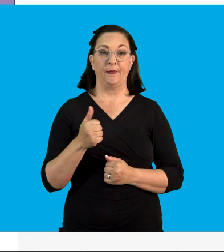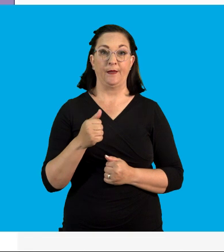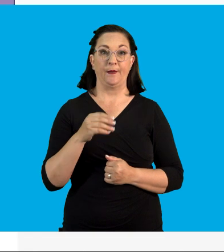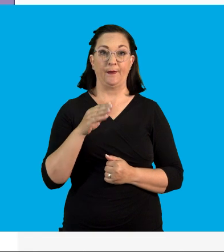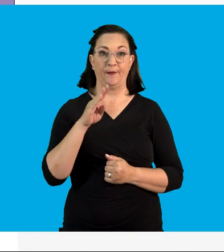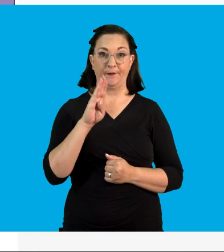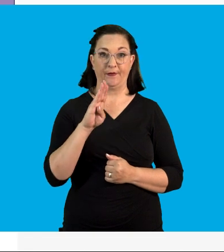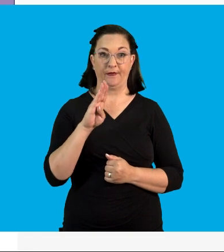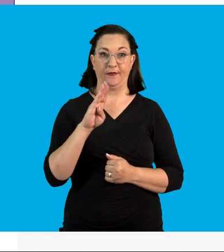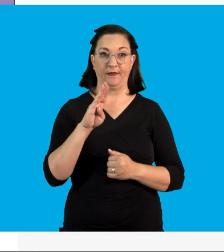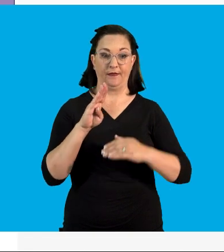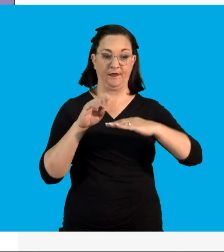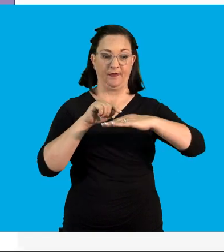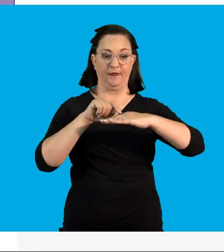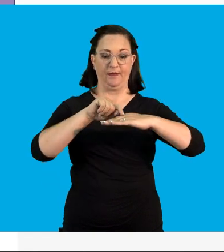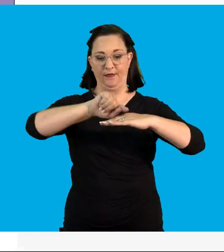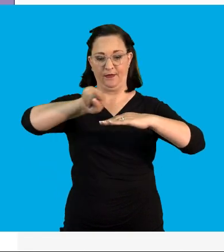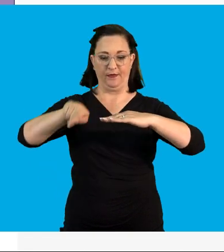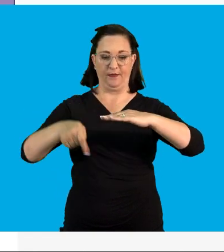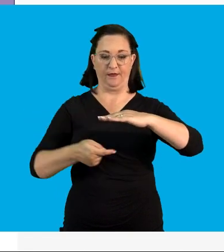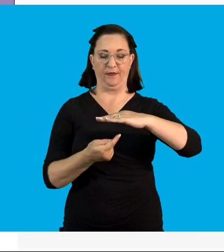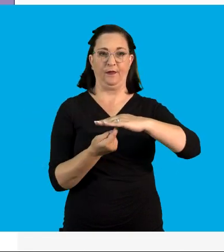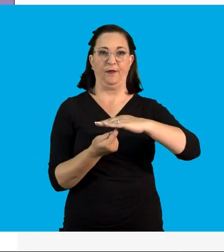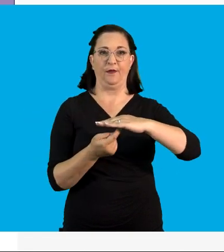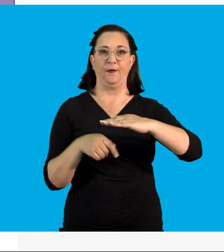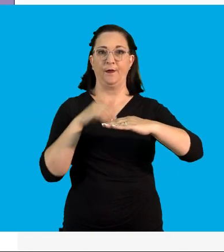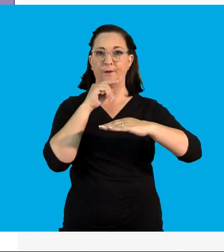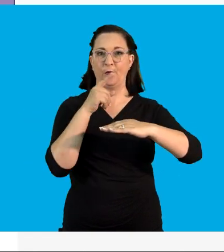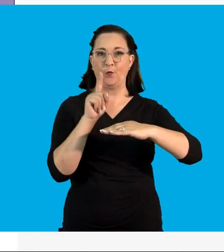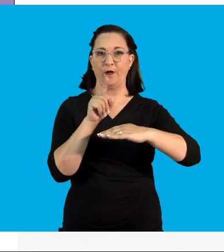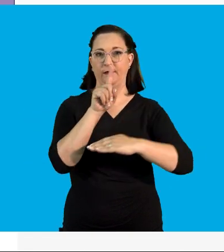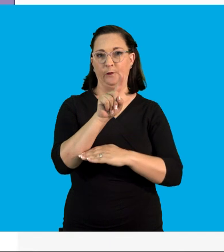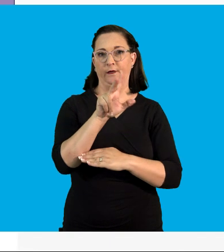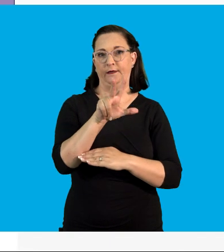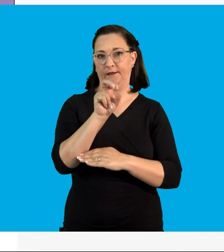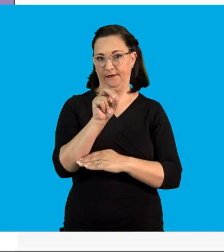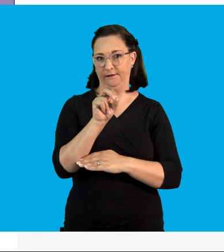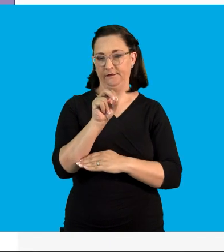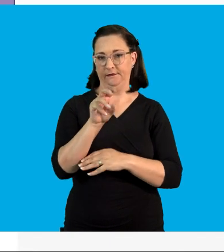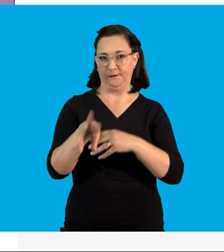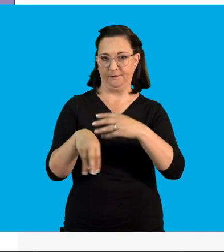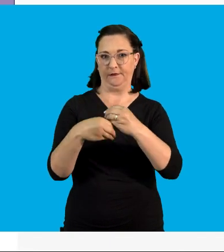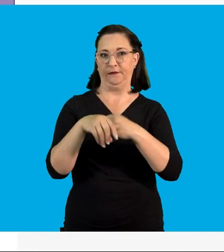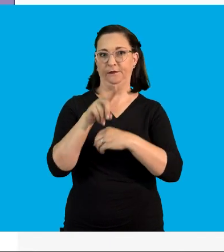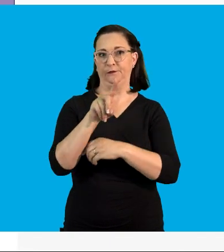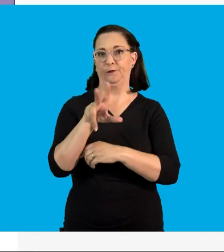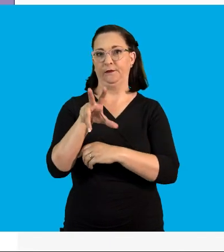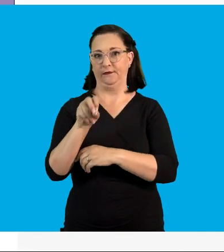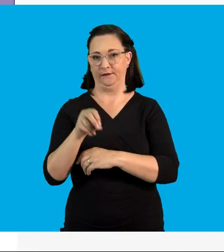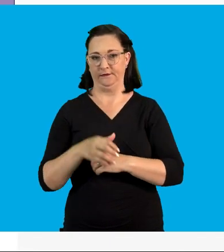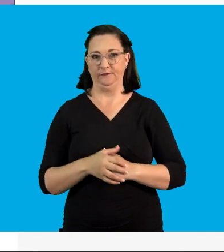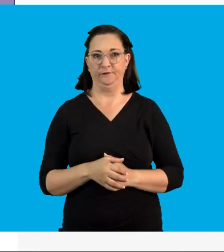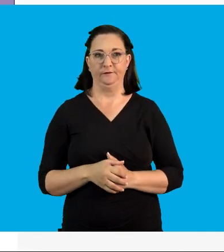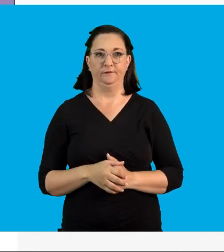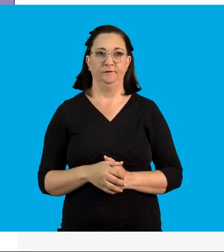is a revolution, which means it's 180 plus another 180. So if we were to put the ruler there,